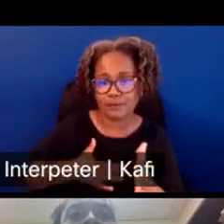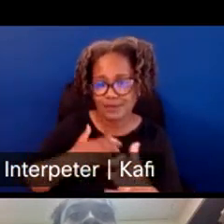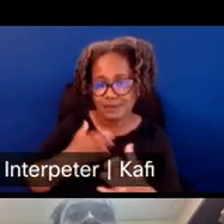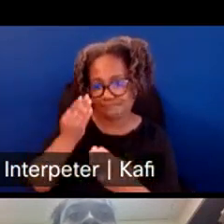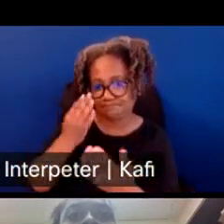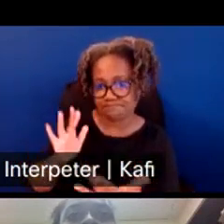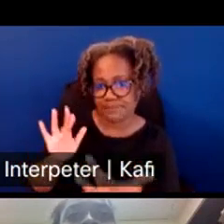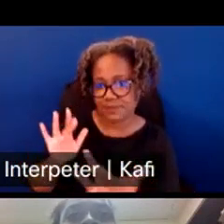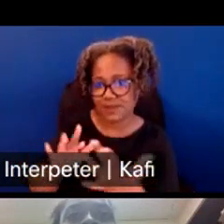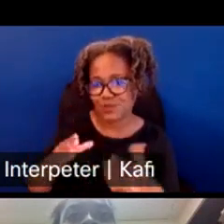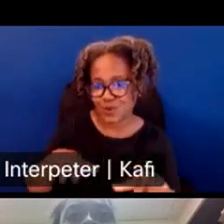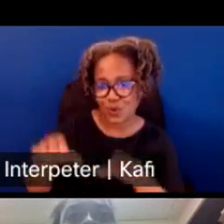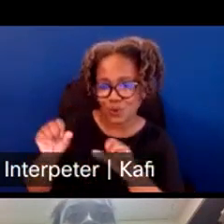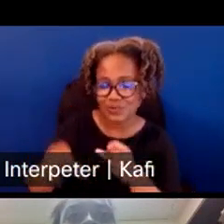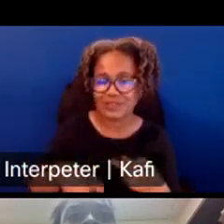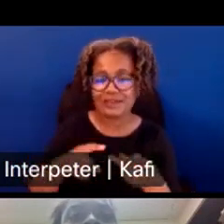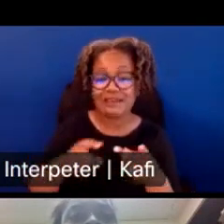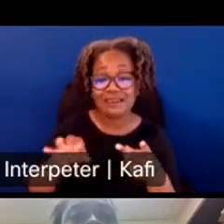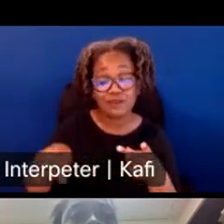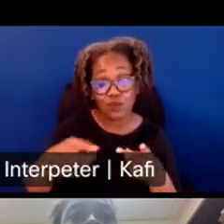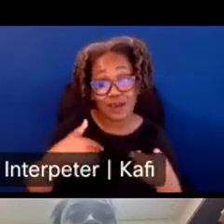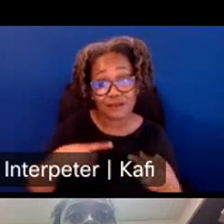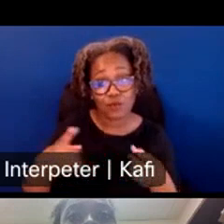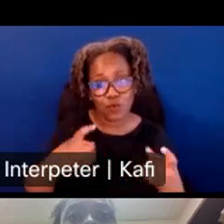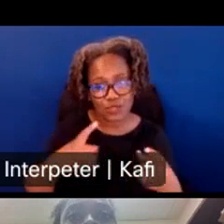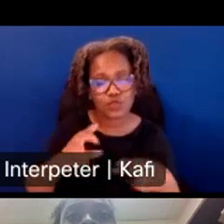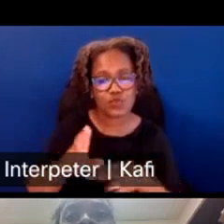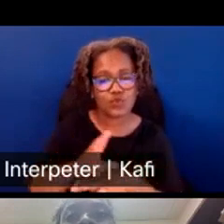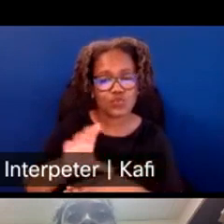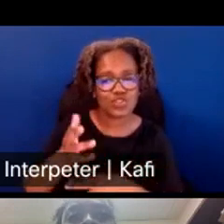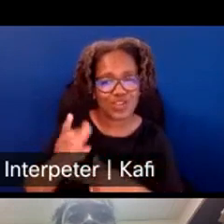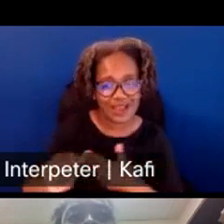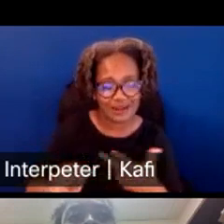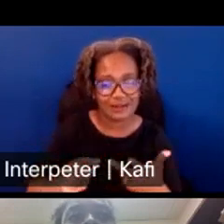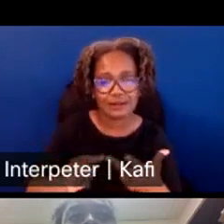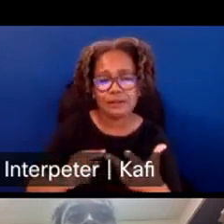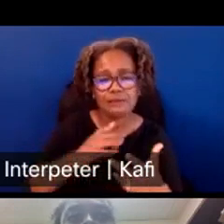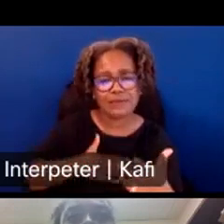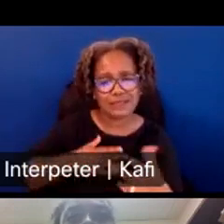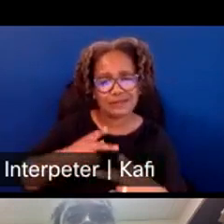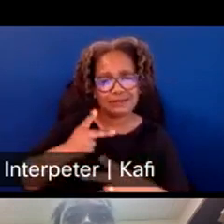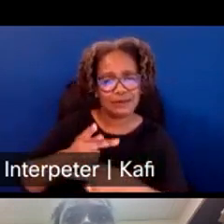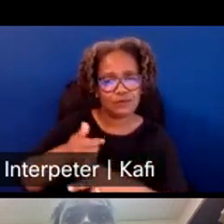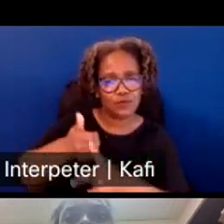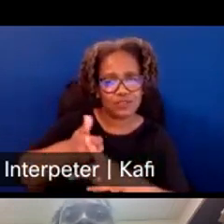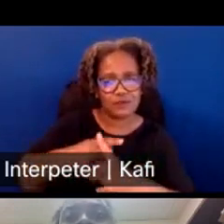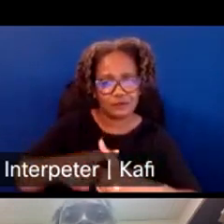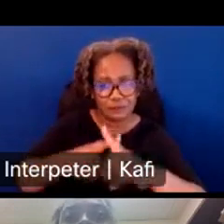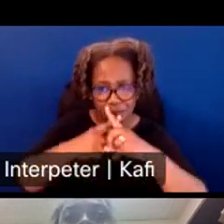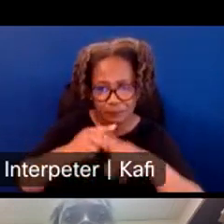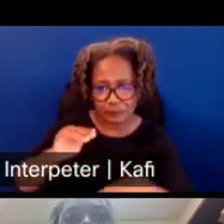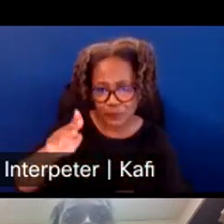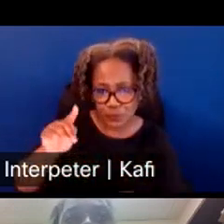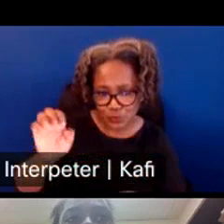send all of your questions to the chat room. The chat room will be monitored and we will work to make sure all of your questions are answered in